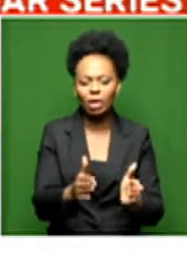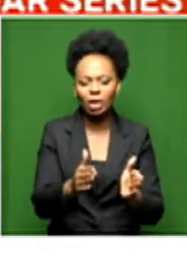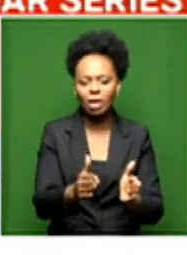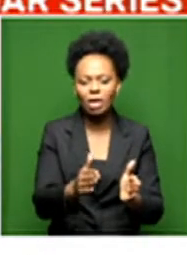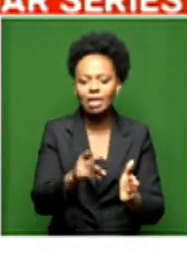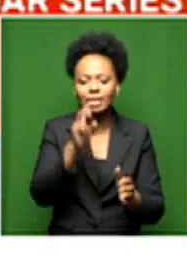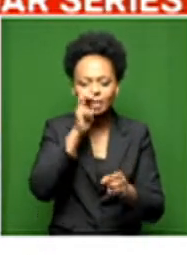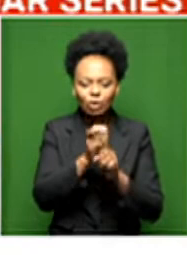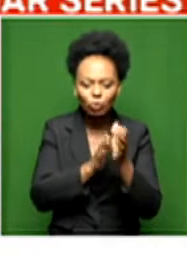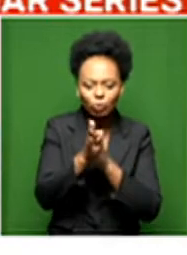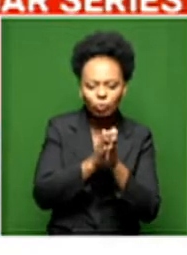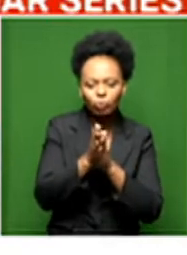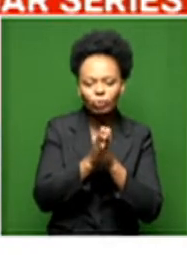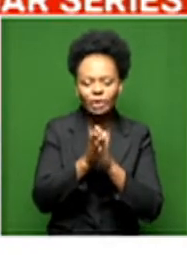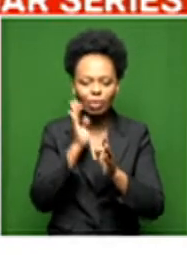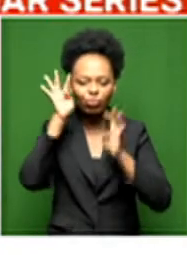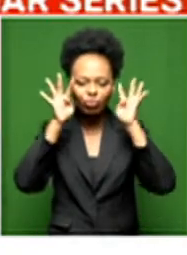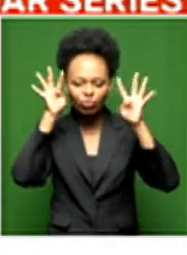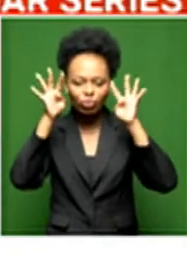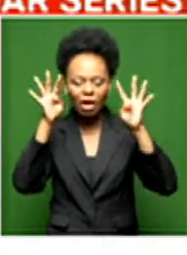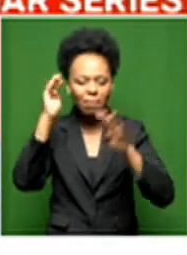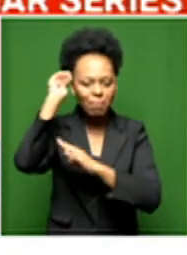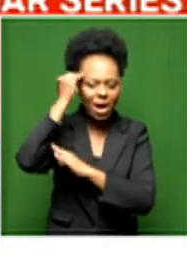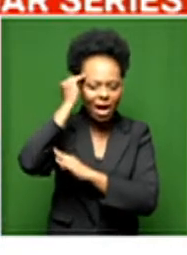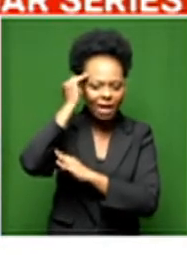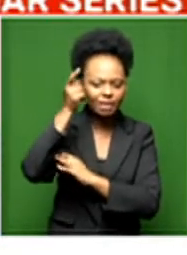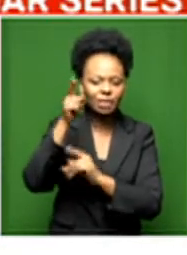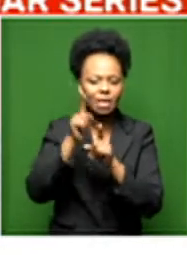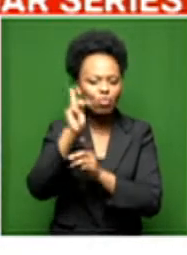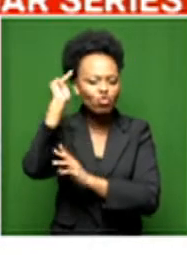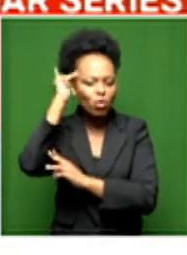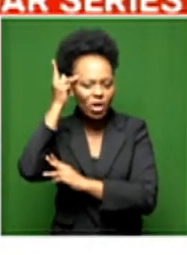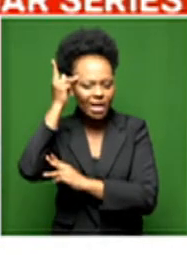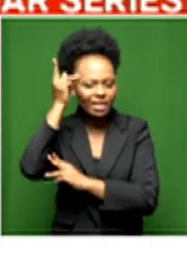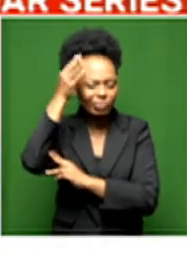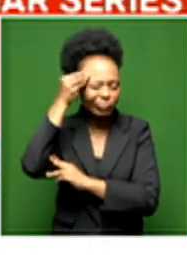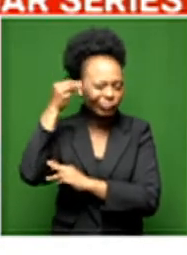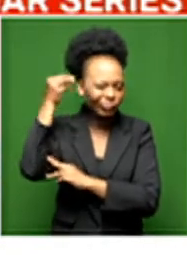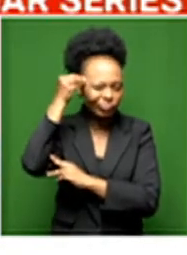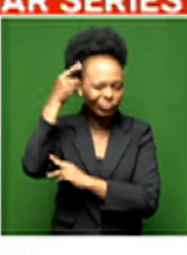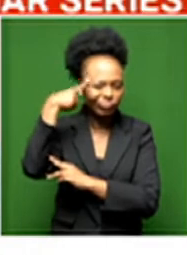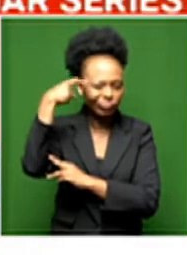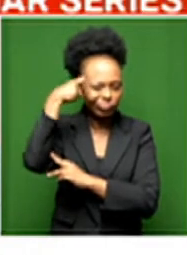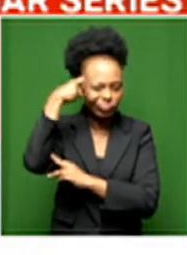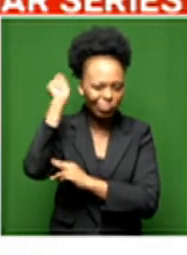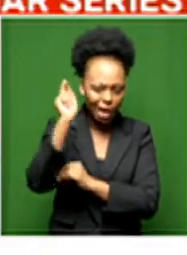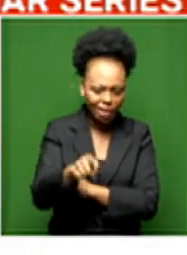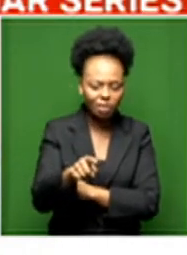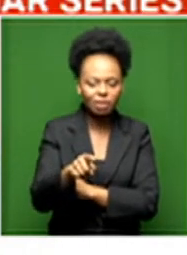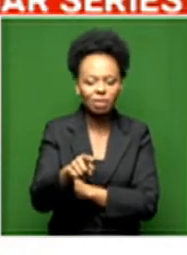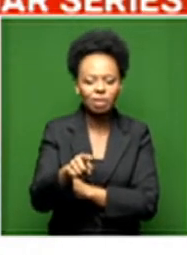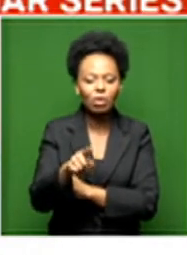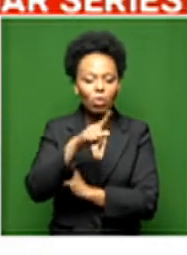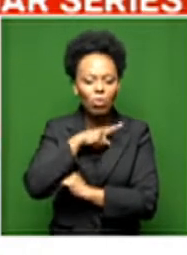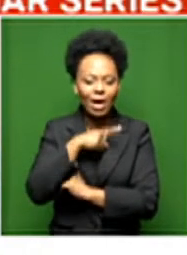their mind and provide them with more knowledge, with new knowledge that they can use to